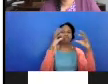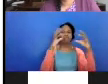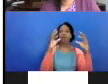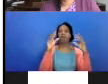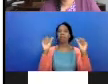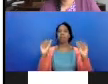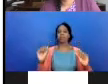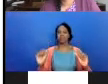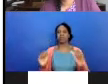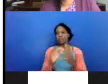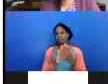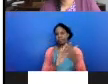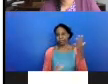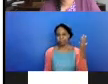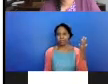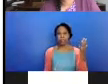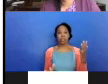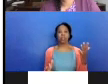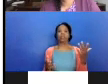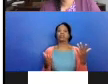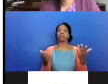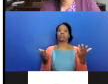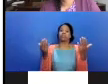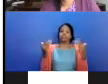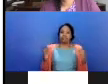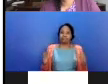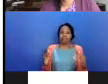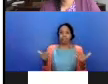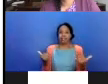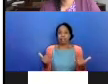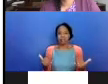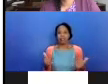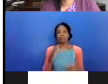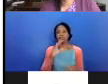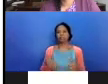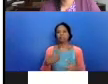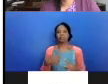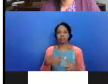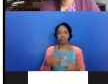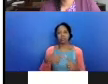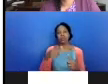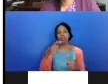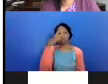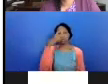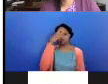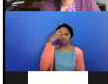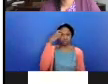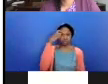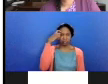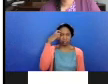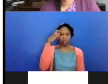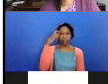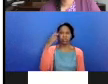gender and identity and gender in the work. And I really never thought that was going to be possible either.